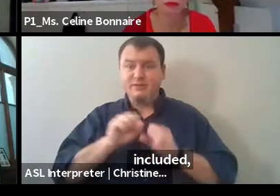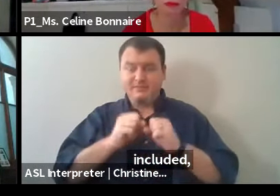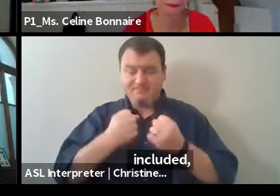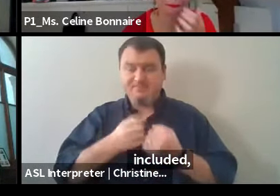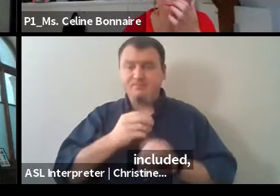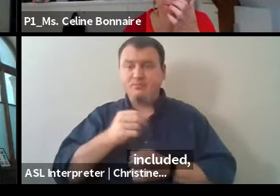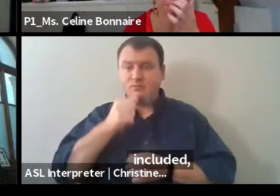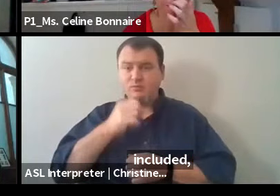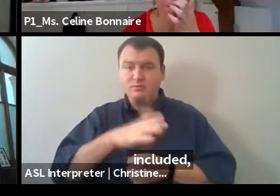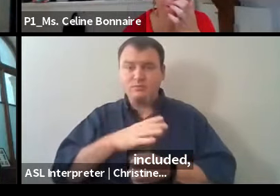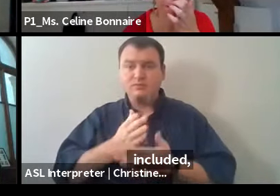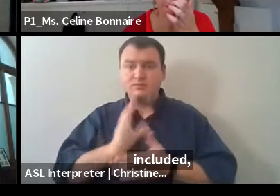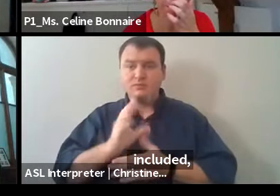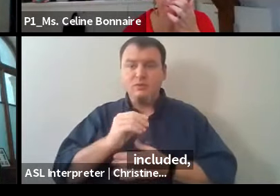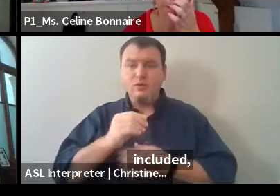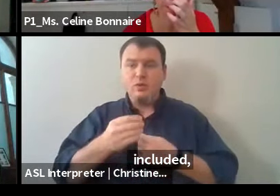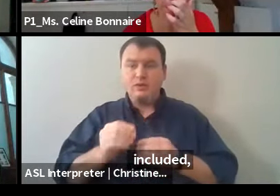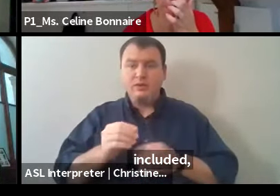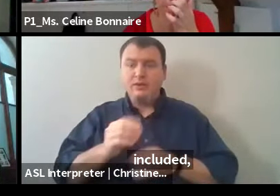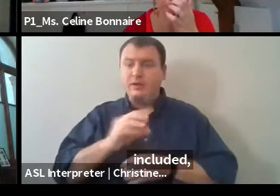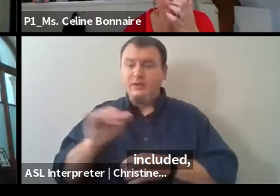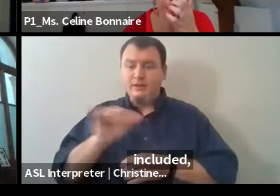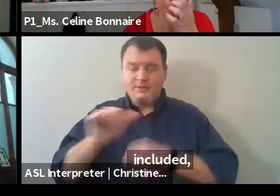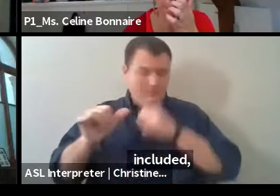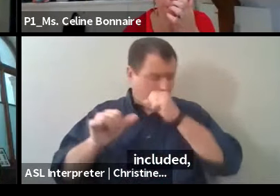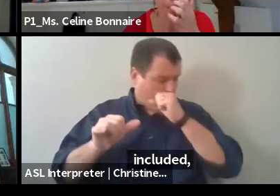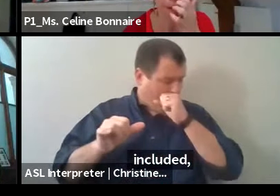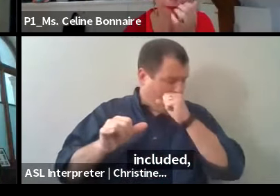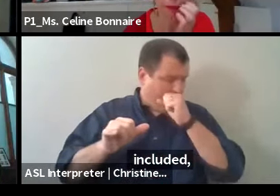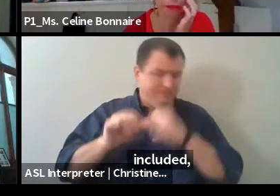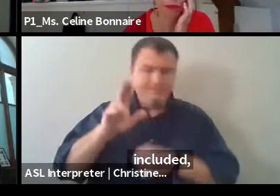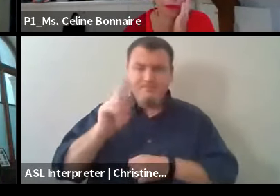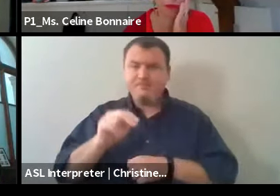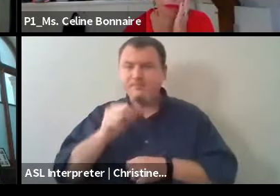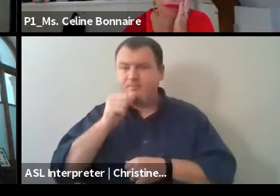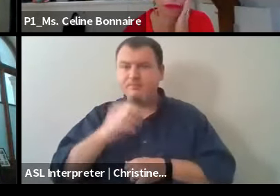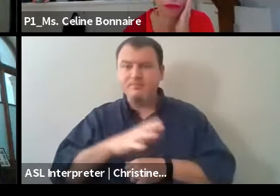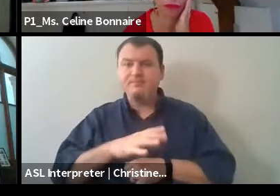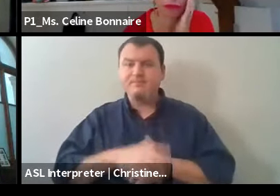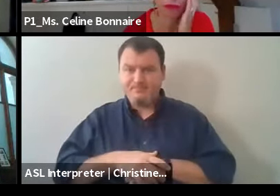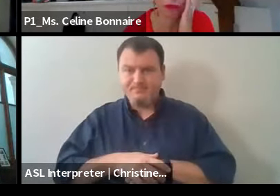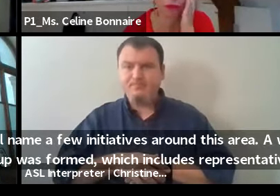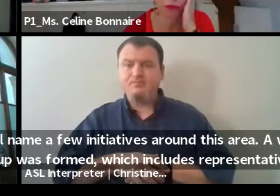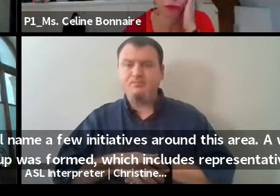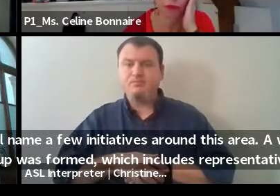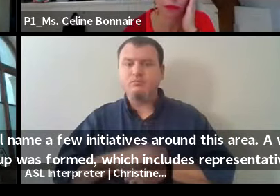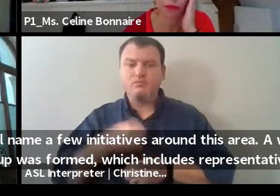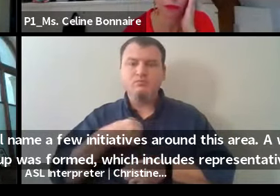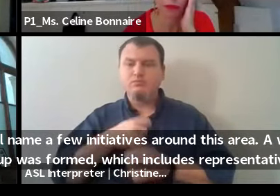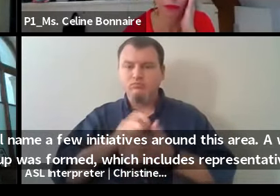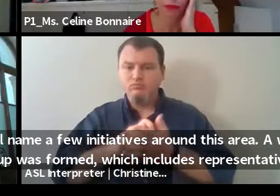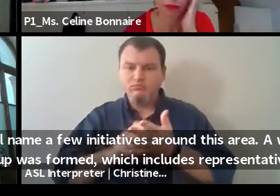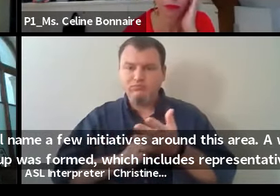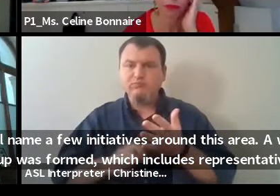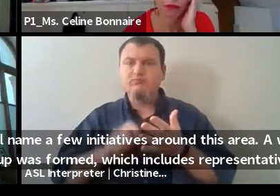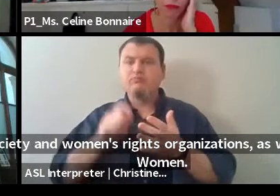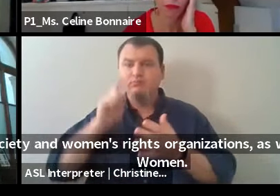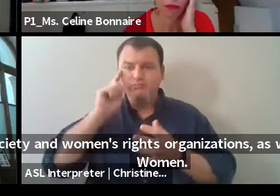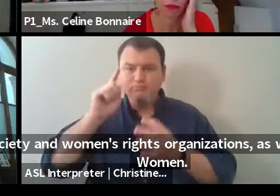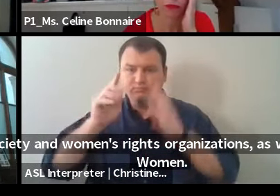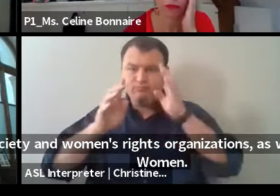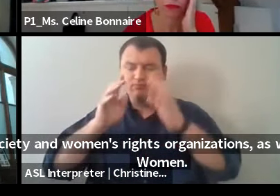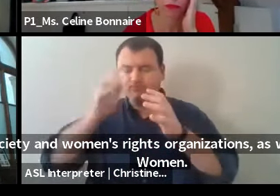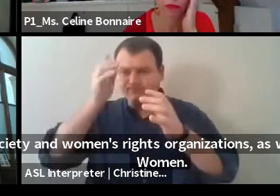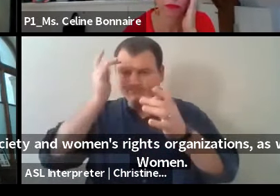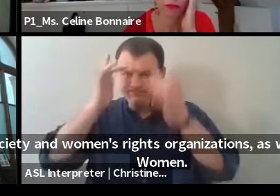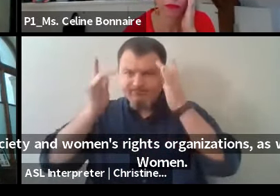rights organizations, as well as UN Women. The working group developed a guidance note and infographic knowledge sheets.